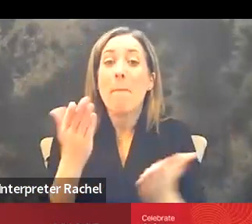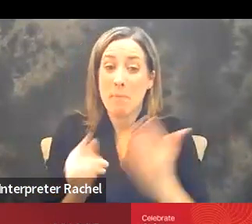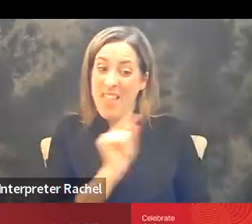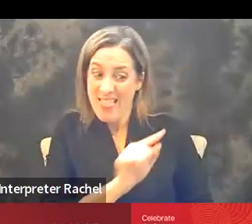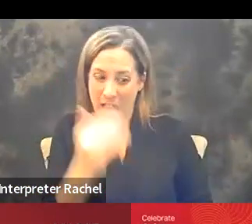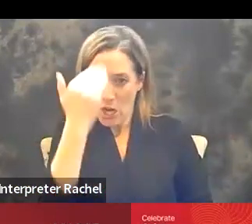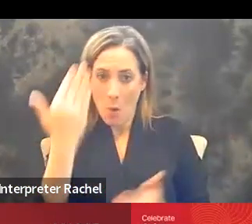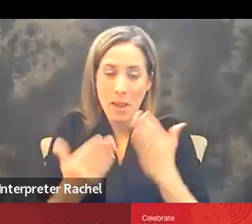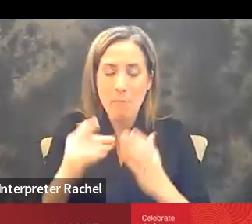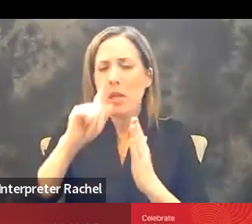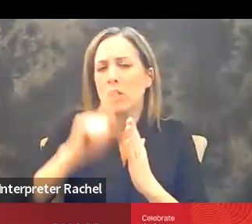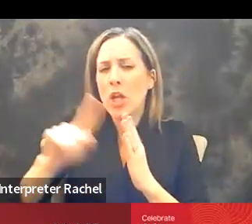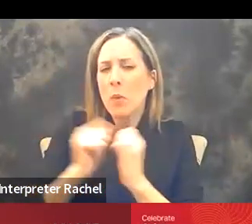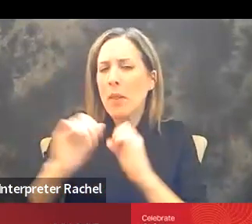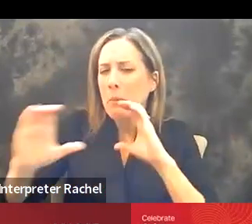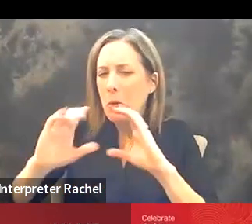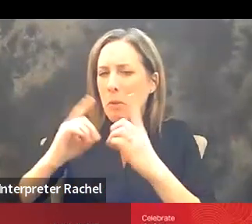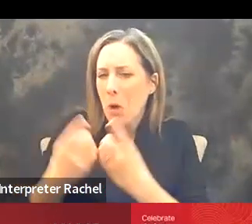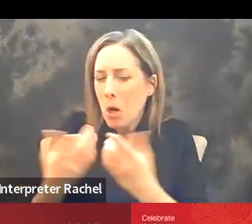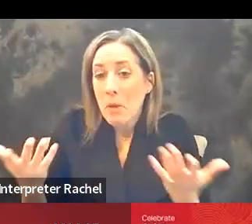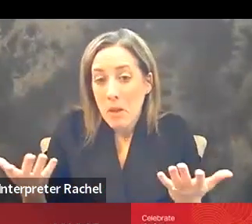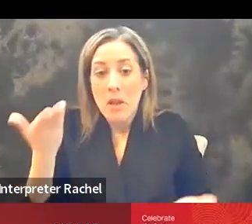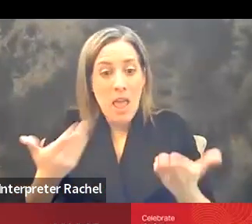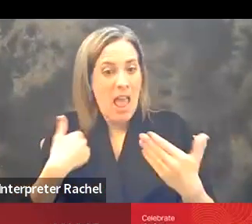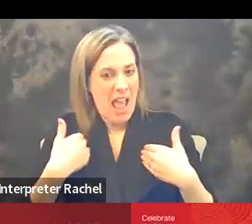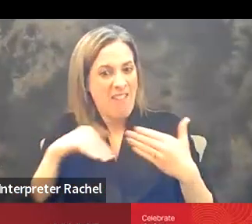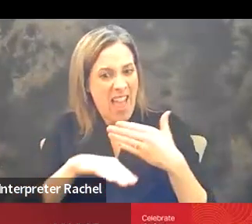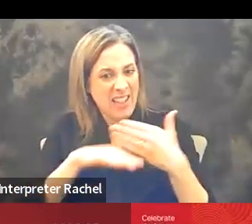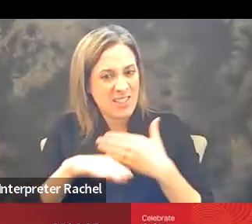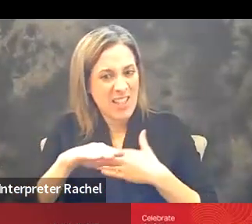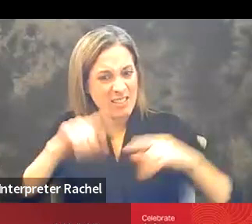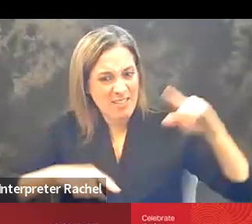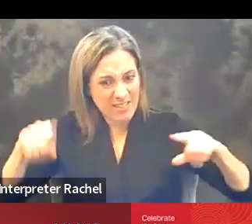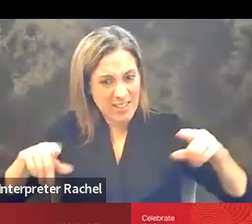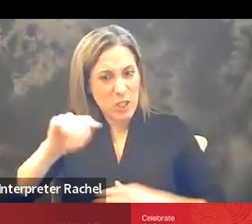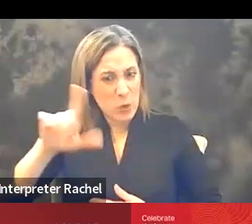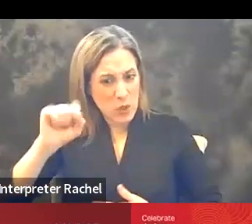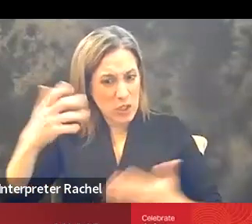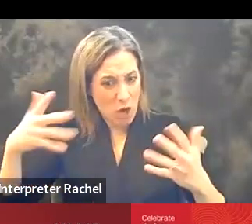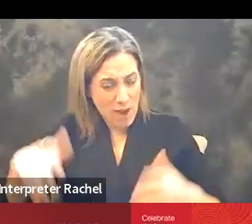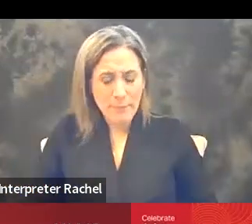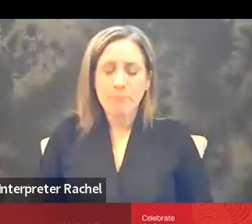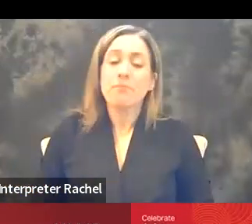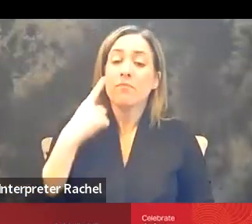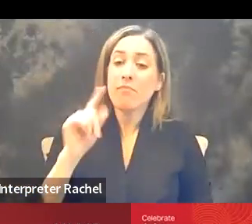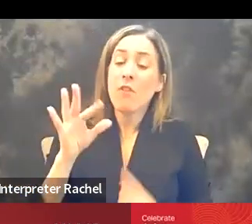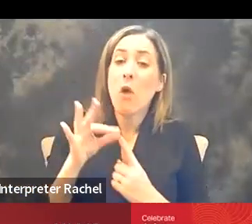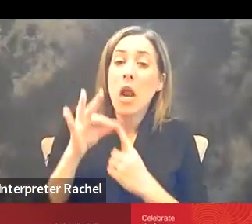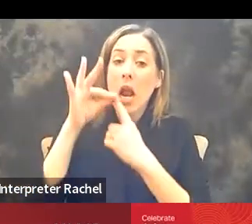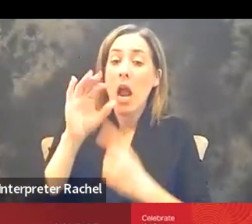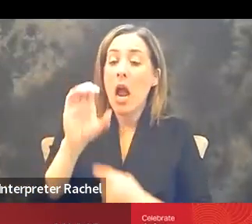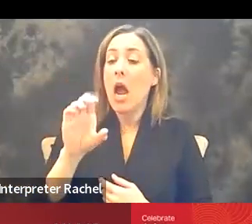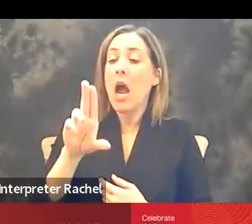might need to check with communications, but you might have access to some of those things already. When it comes to custom content that